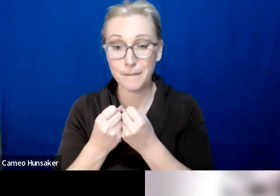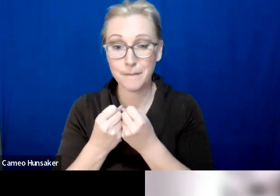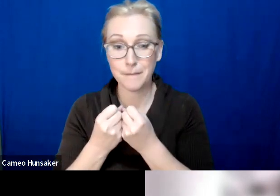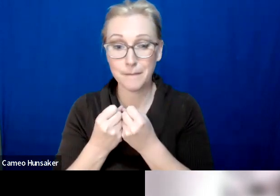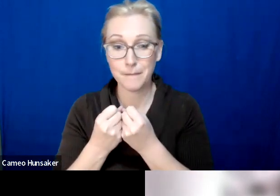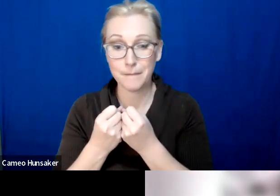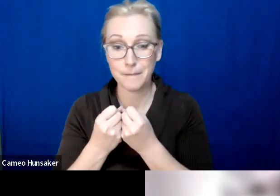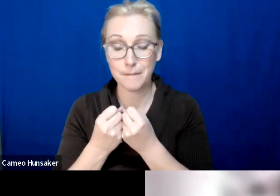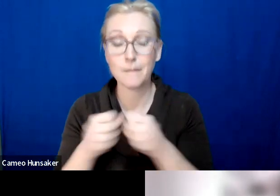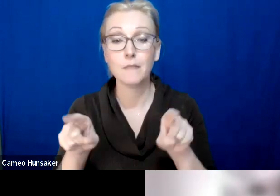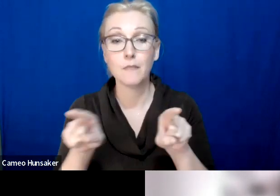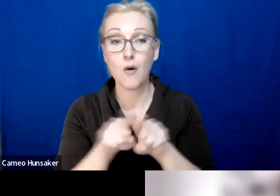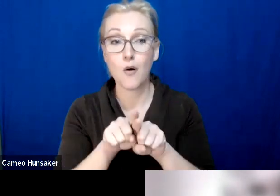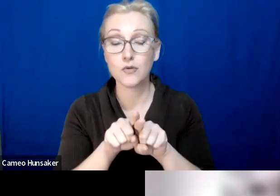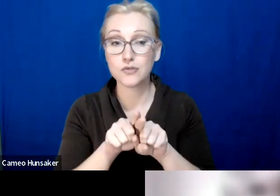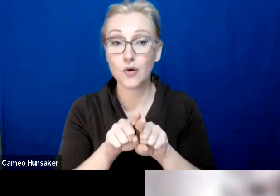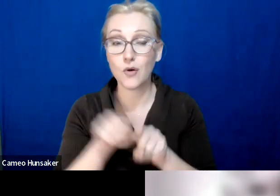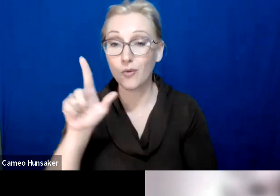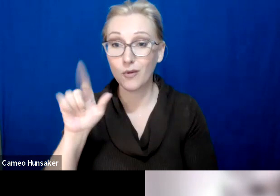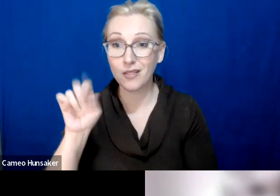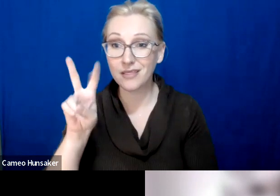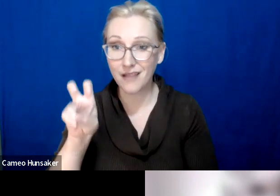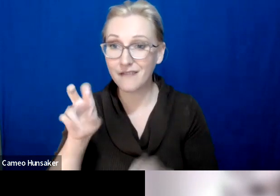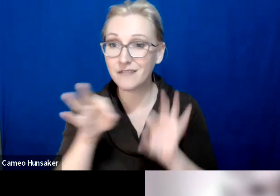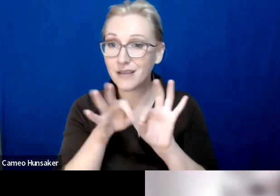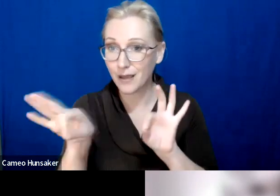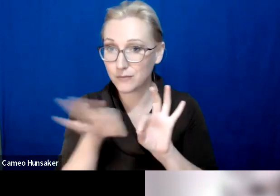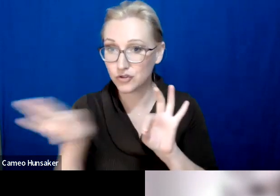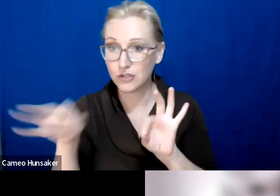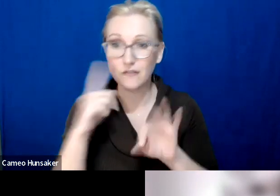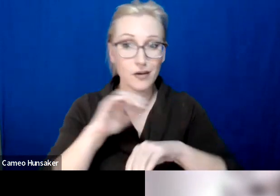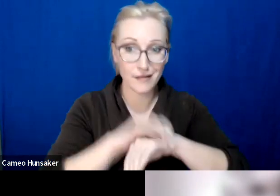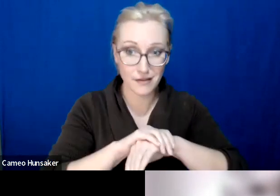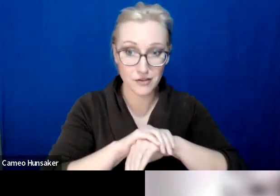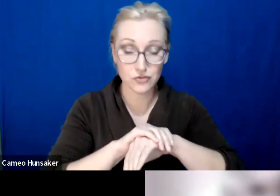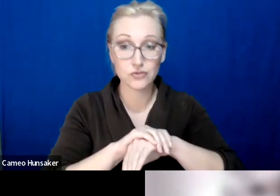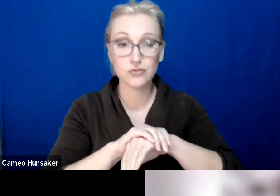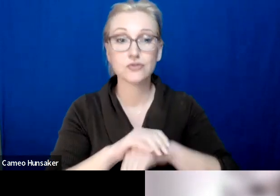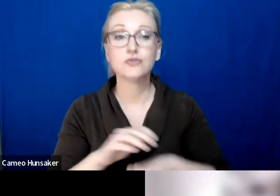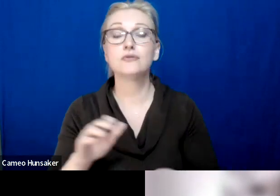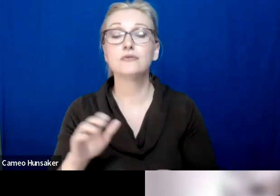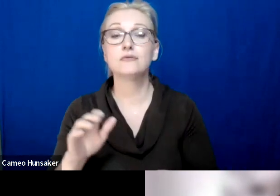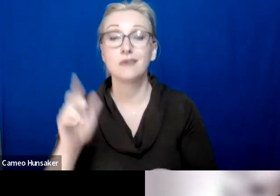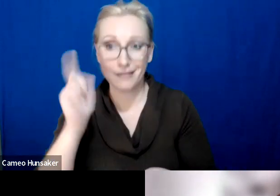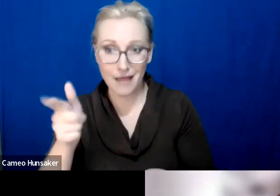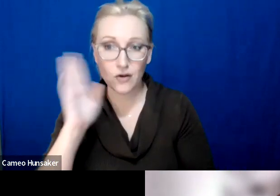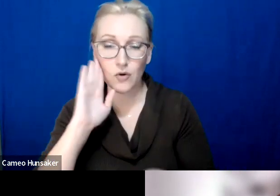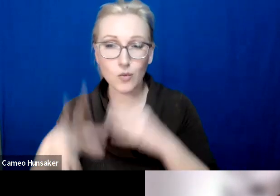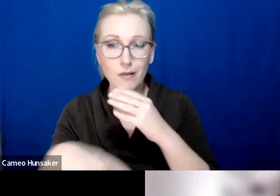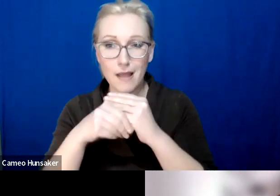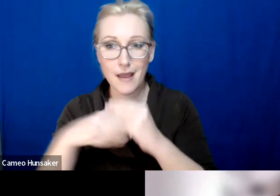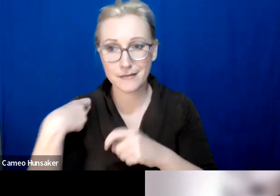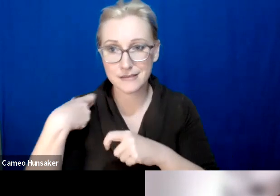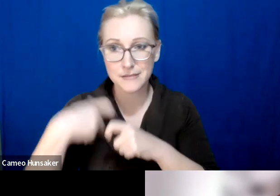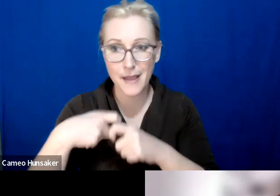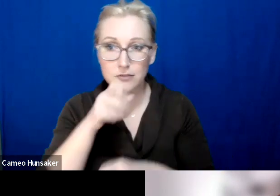We also have live captioning services in English. It will be recorded in Spanish as well, so that will be available at